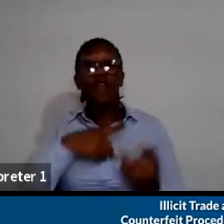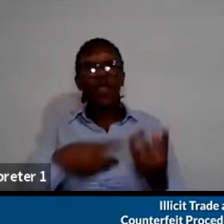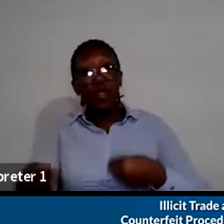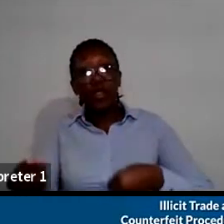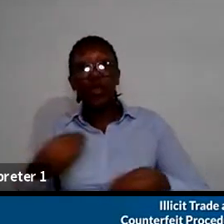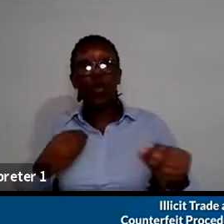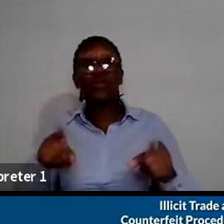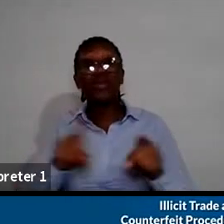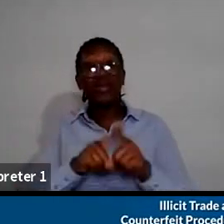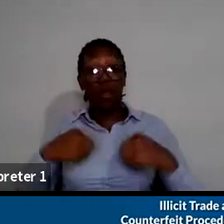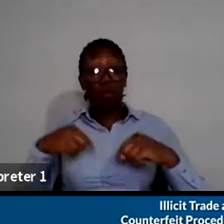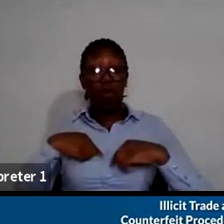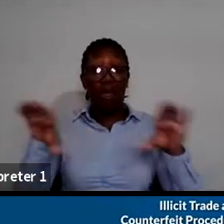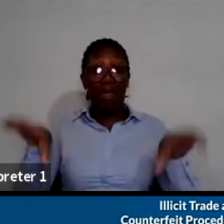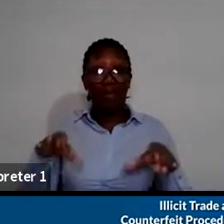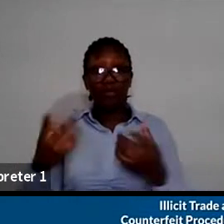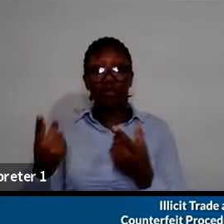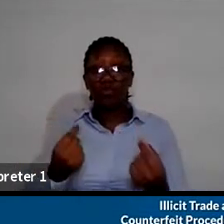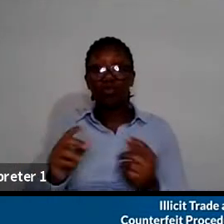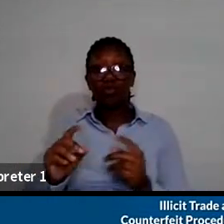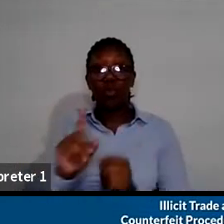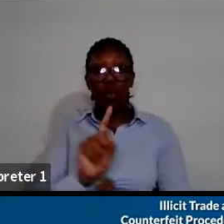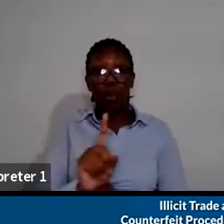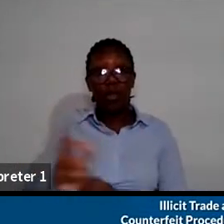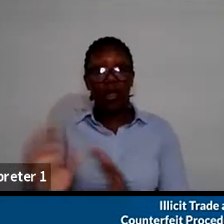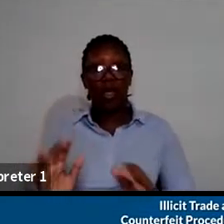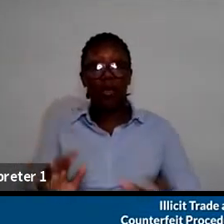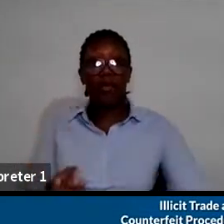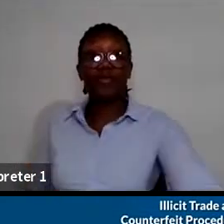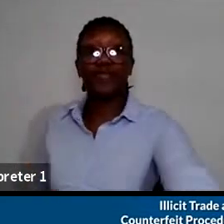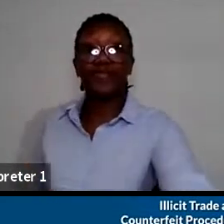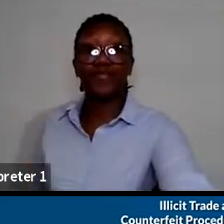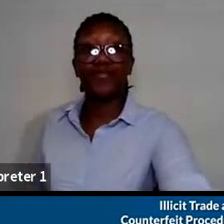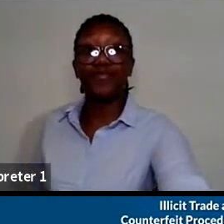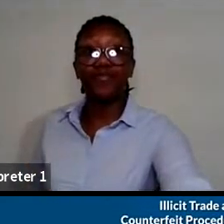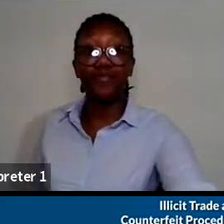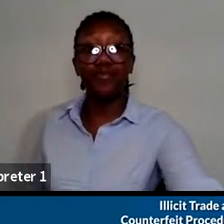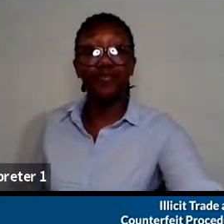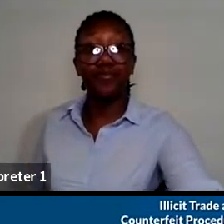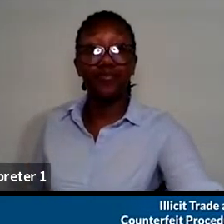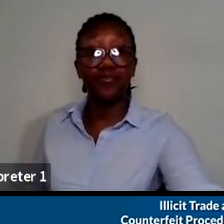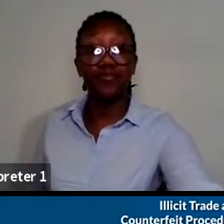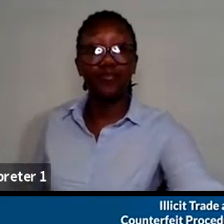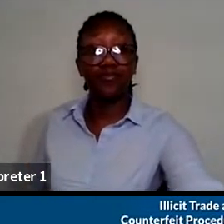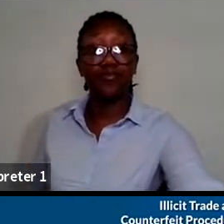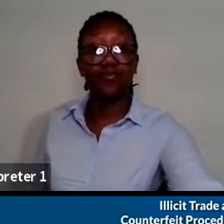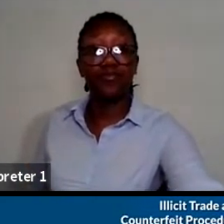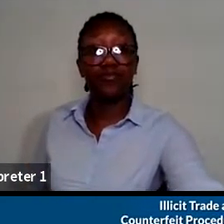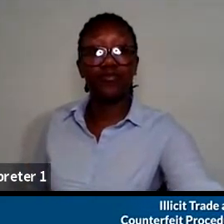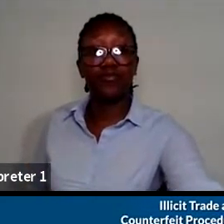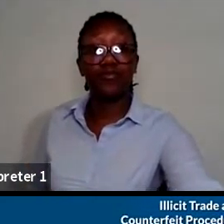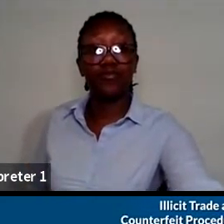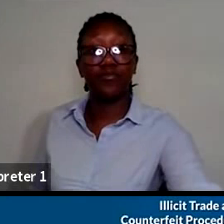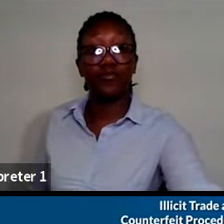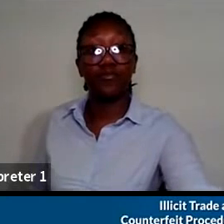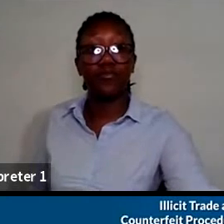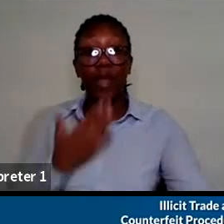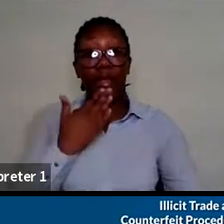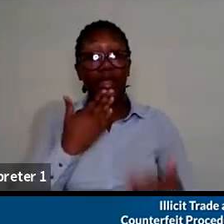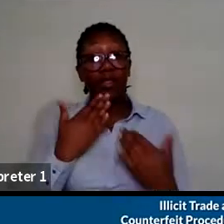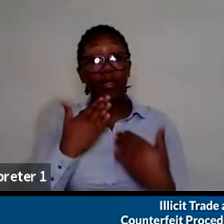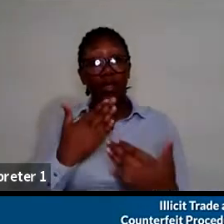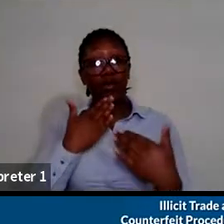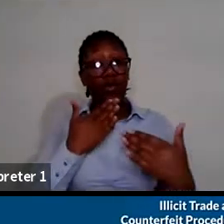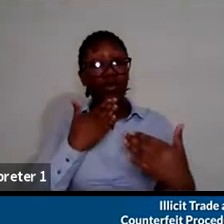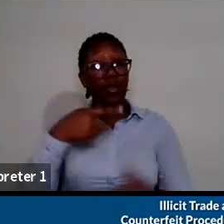actions taken on those. Thank you. Wonderful. Thank you very much, Patricia, for the comprehensive response. There